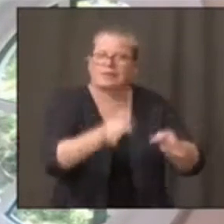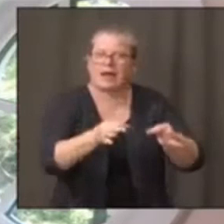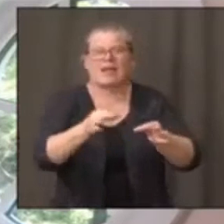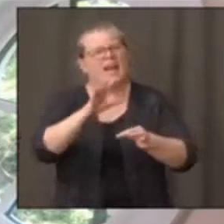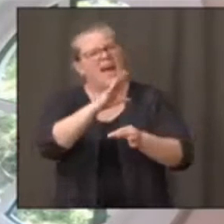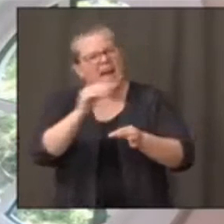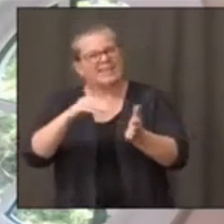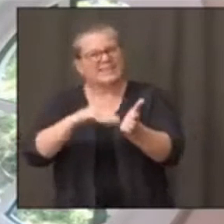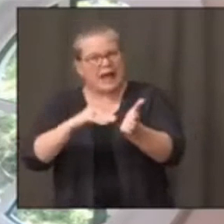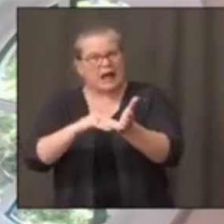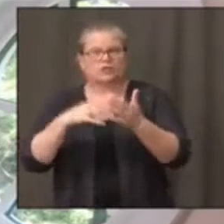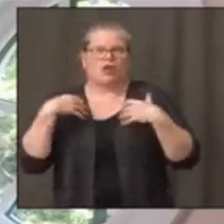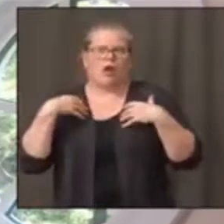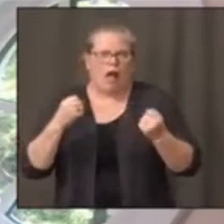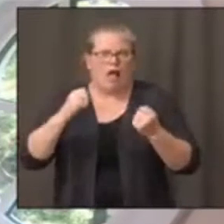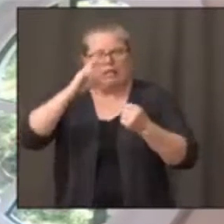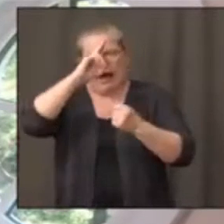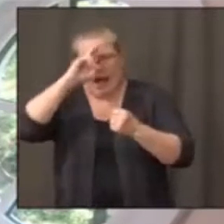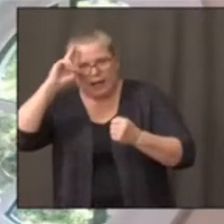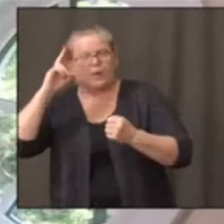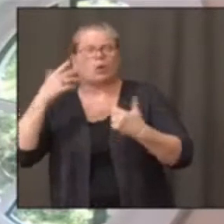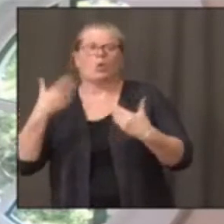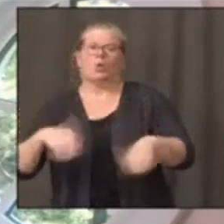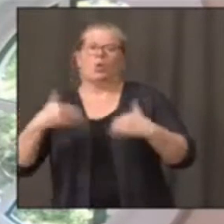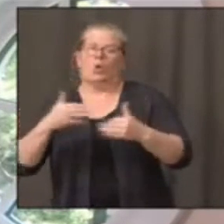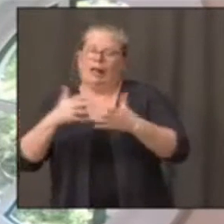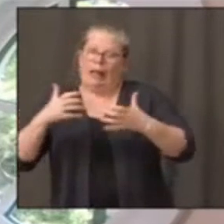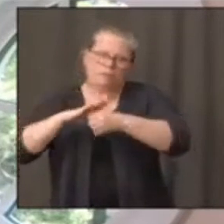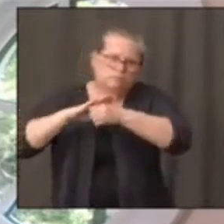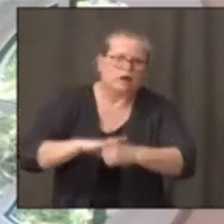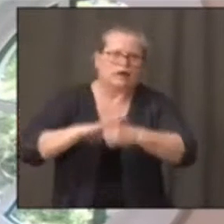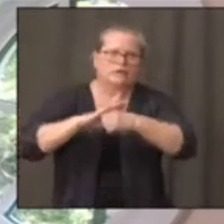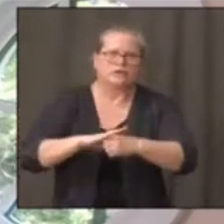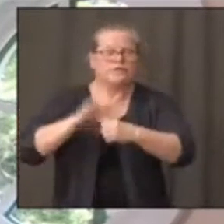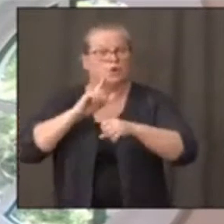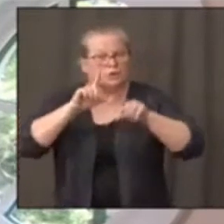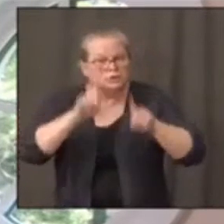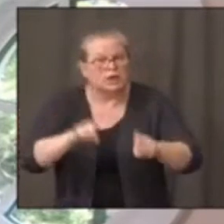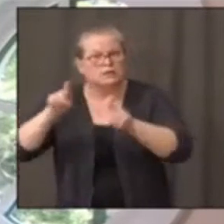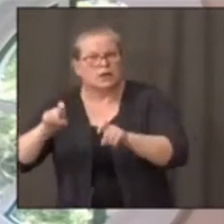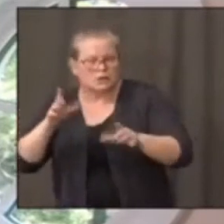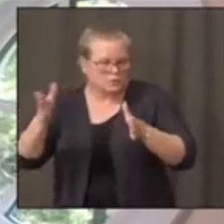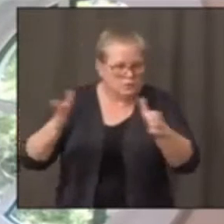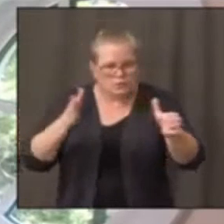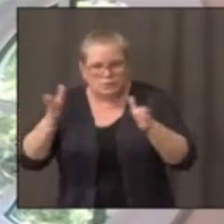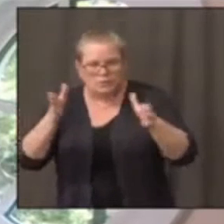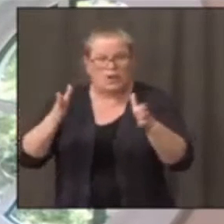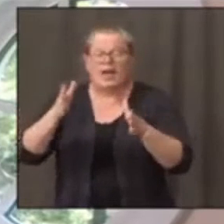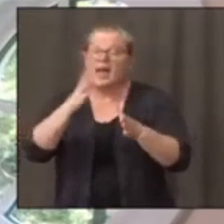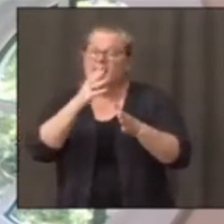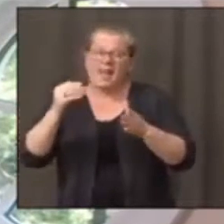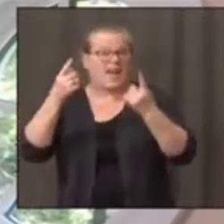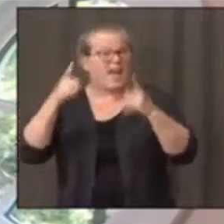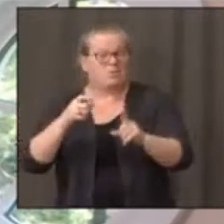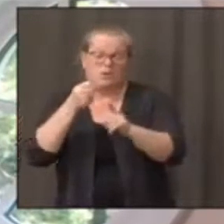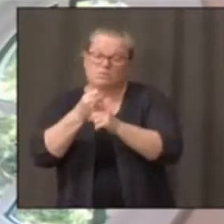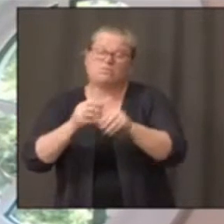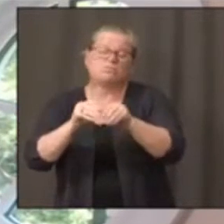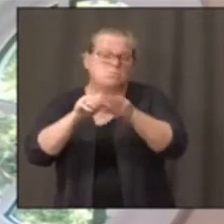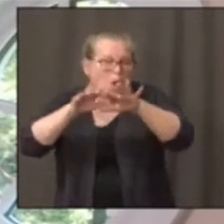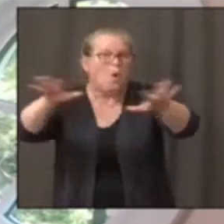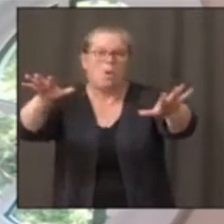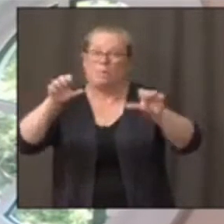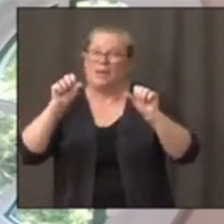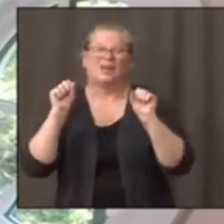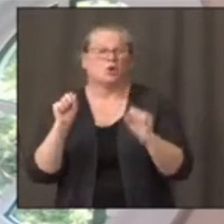and our testing capacity to keep up with this epidemic. And at some point, you could have an epidemic that is widespread this fall or winter as